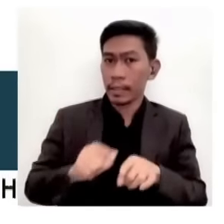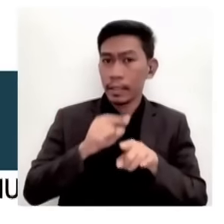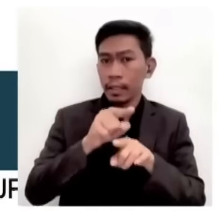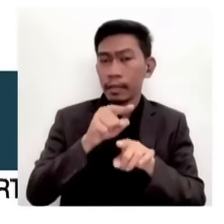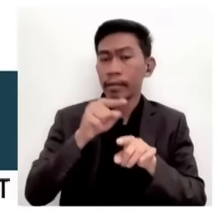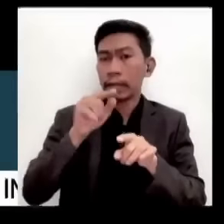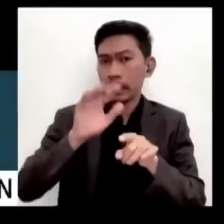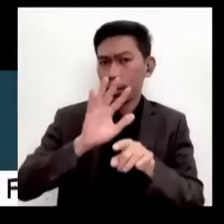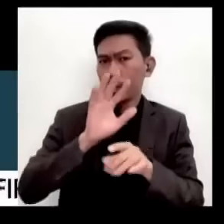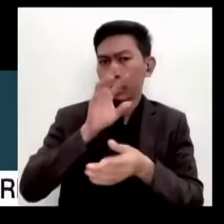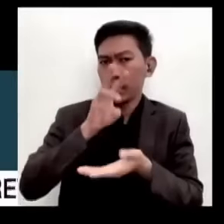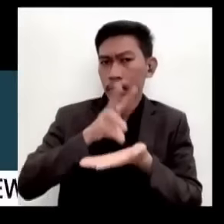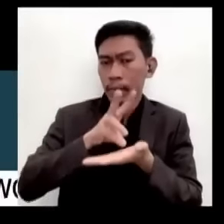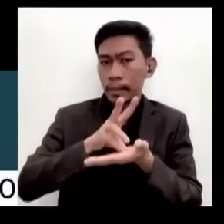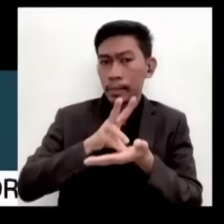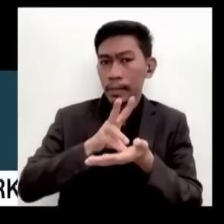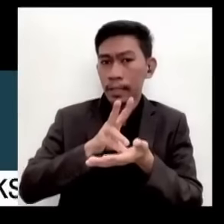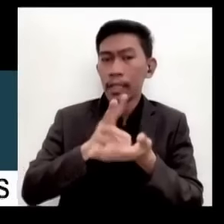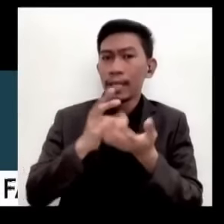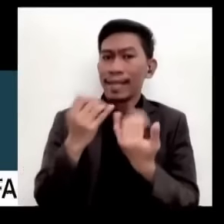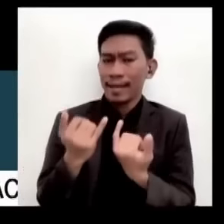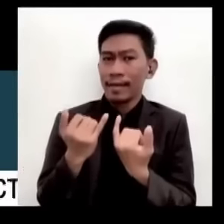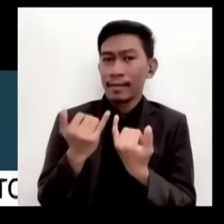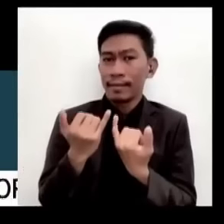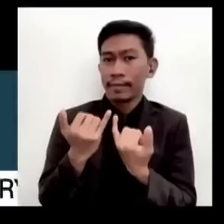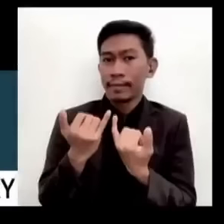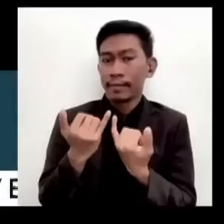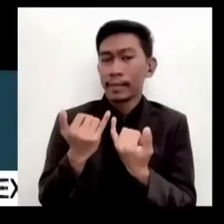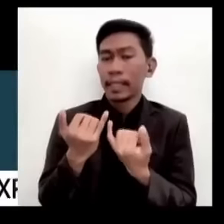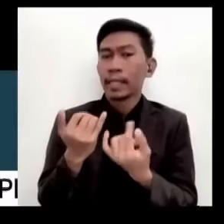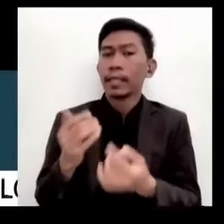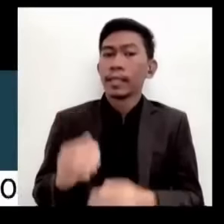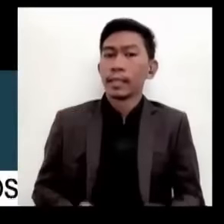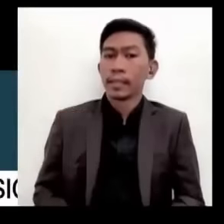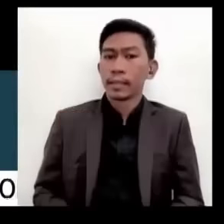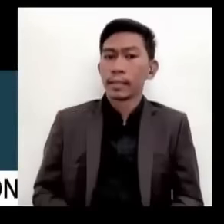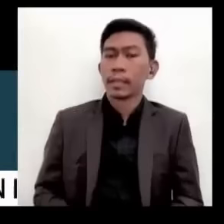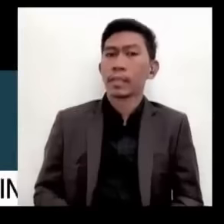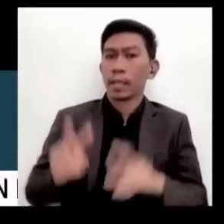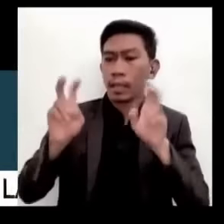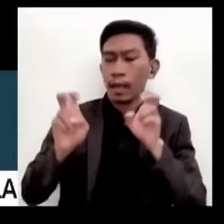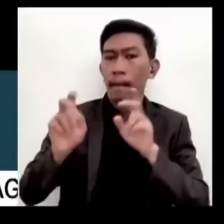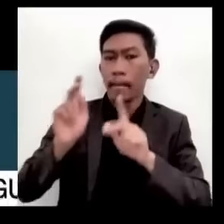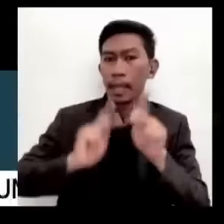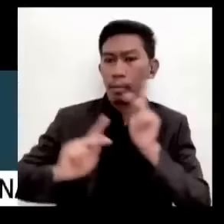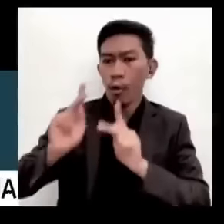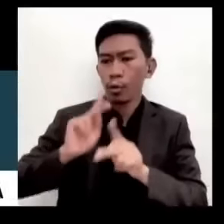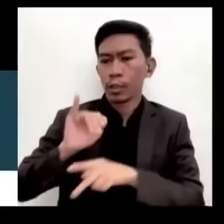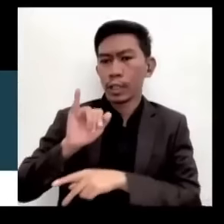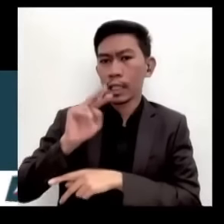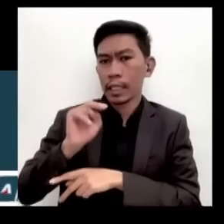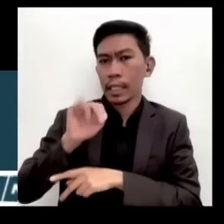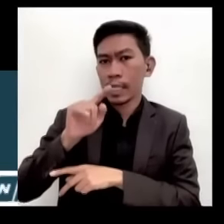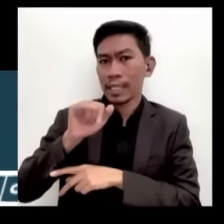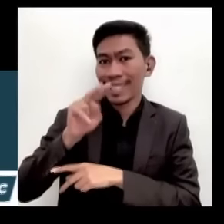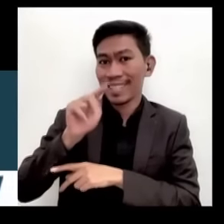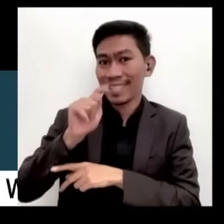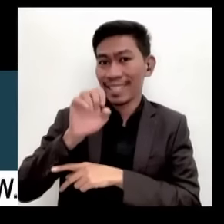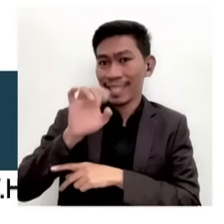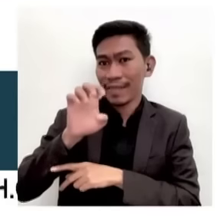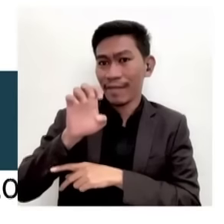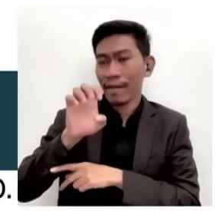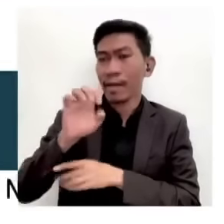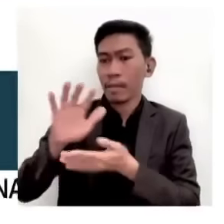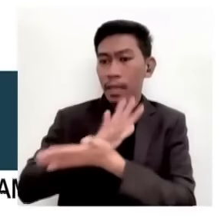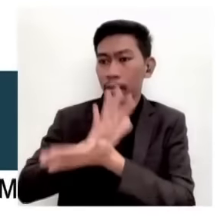region. Here's the thing. The so-called People's Initiative, you stood up against that. You're standing up against that,